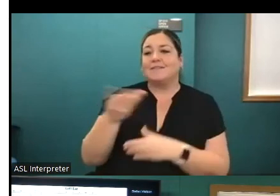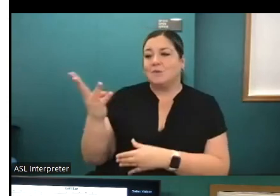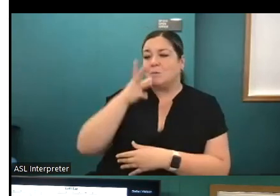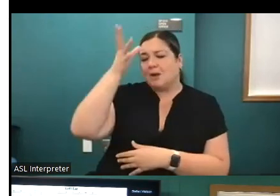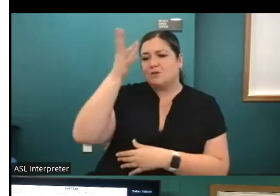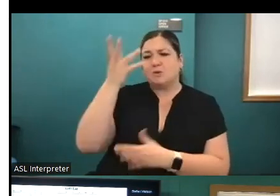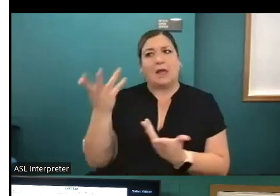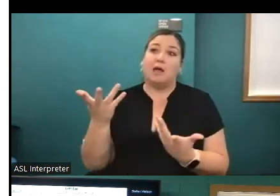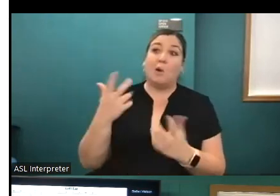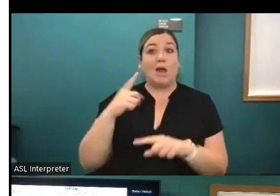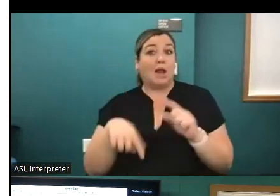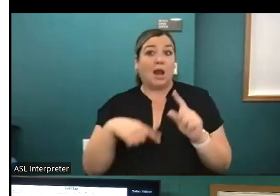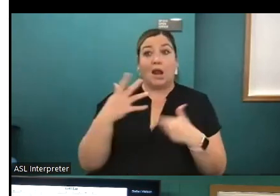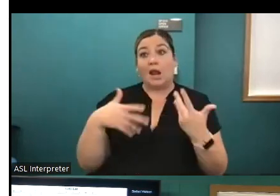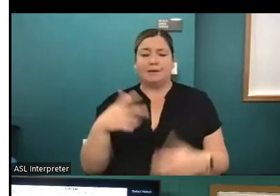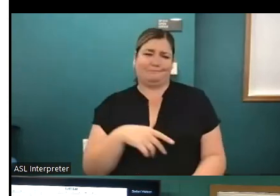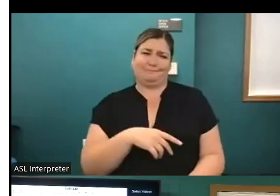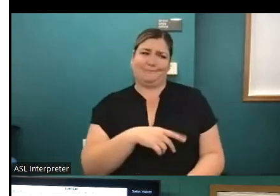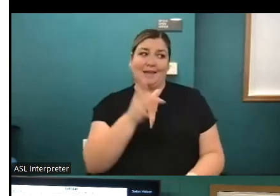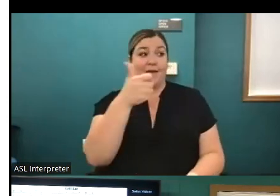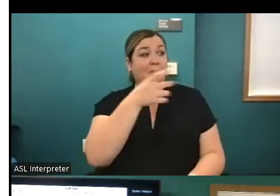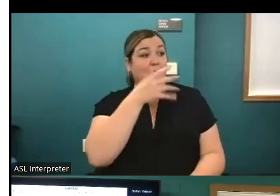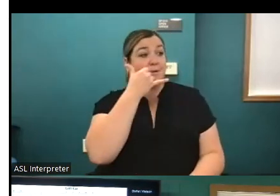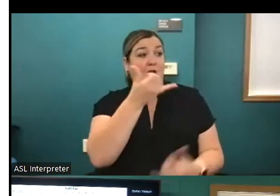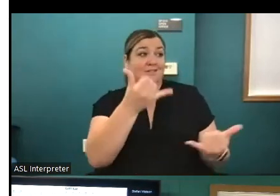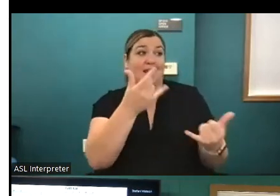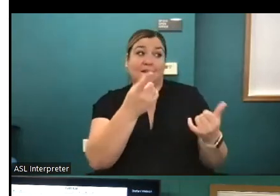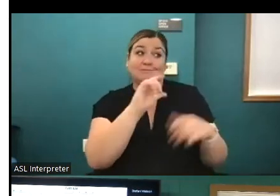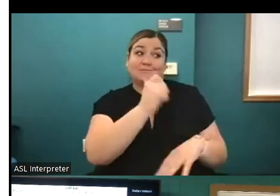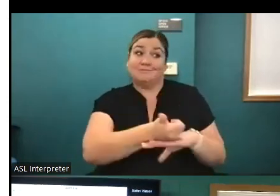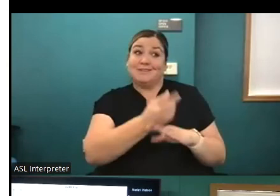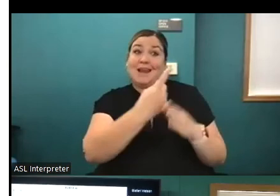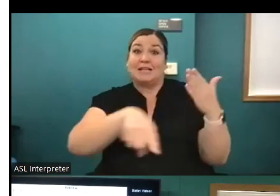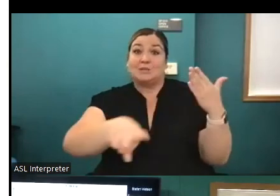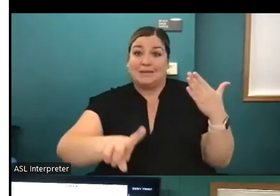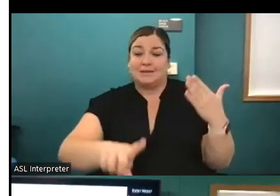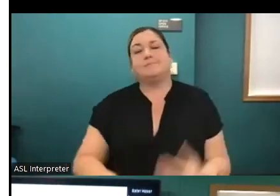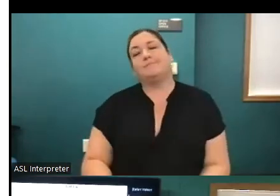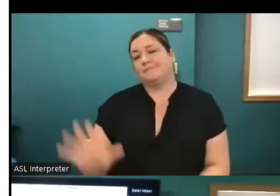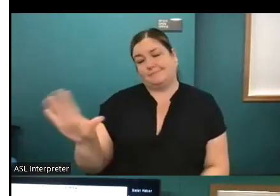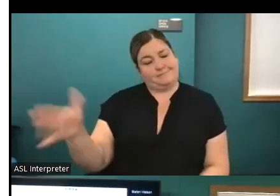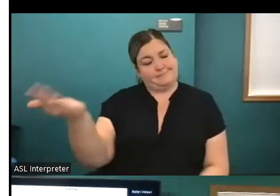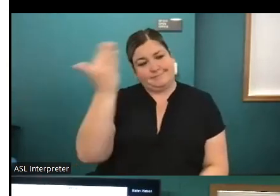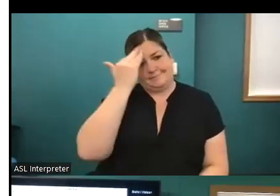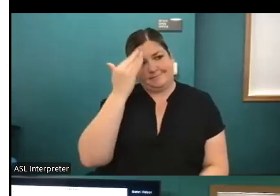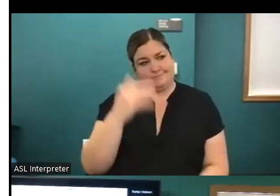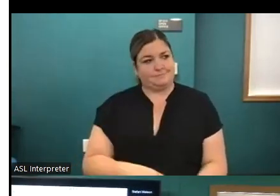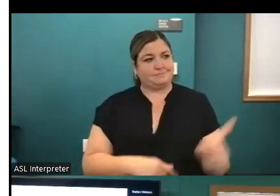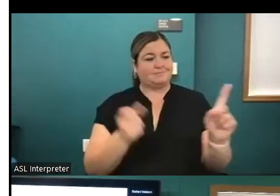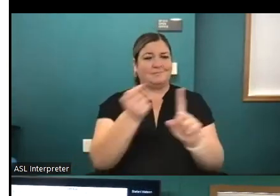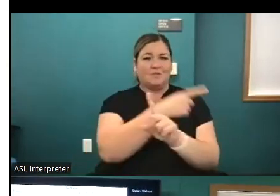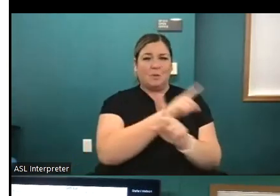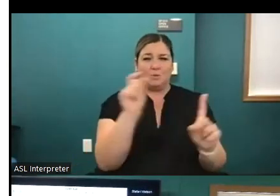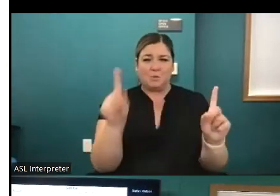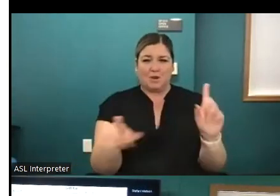to like, get in. no, I had another girl mom call today and she's in next week. Like, Yeah, I know. I have a random question that kind of goes